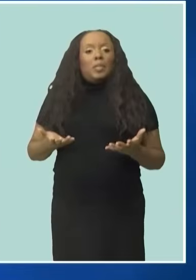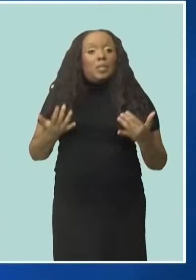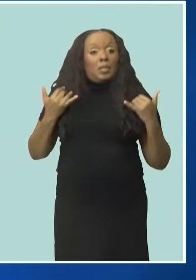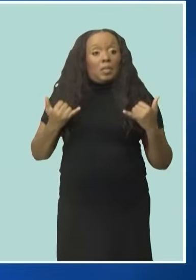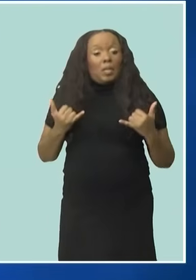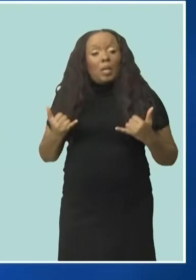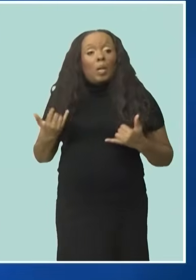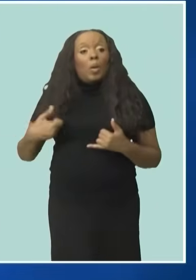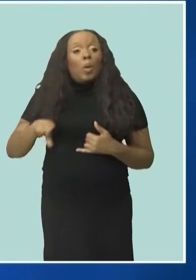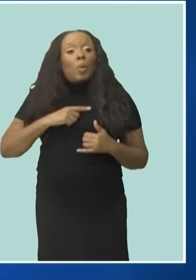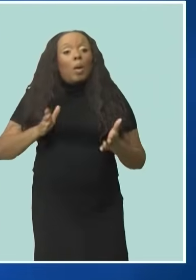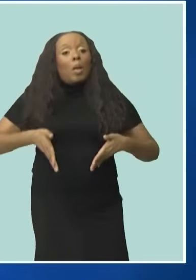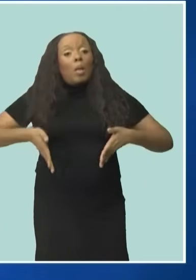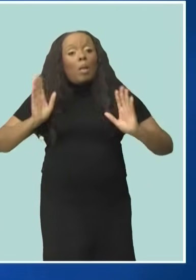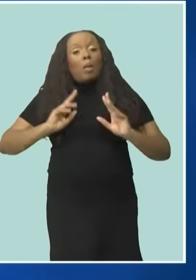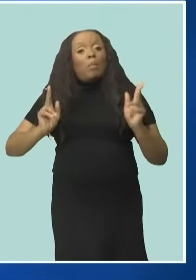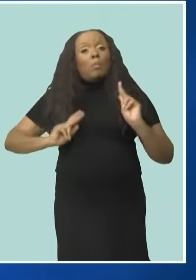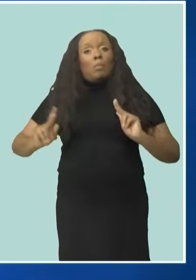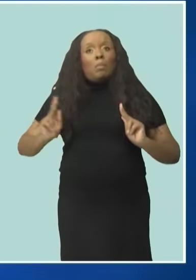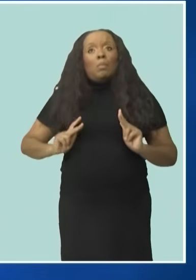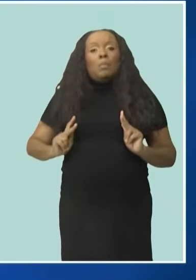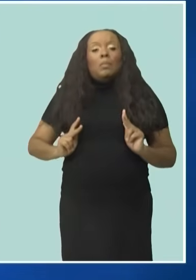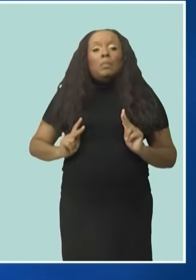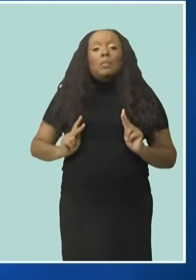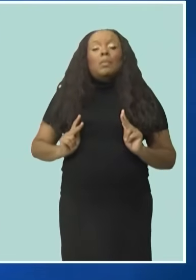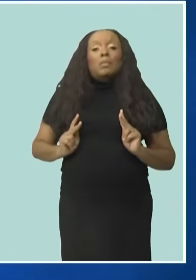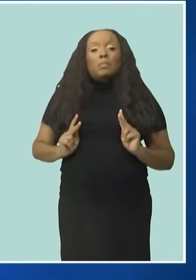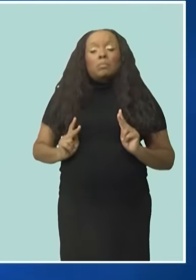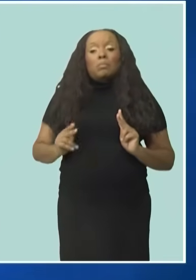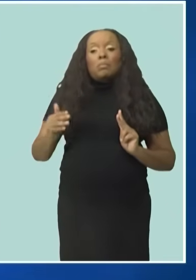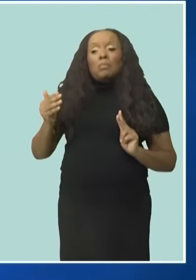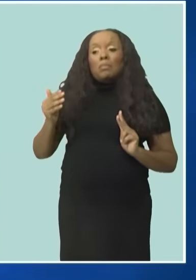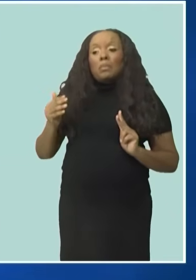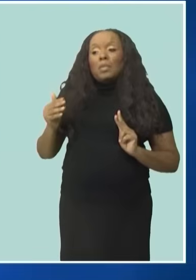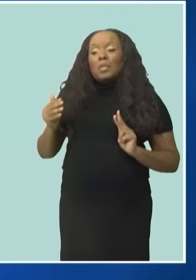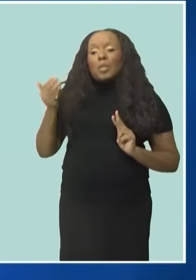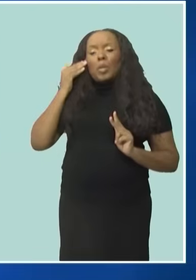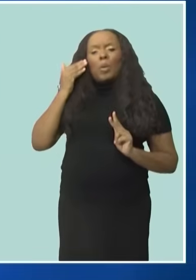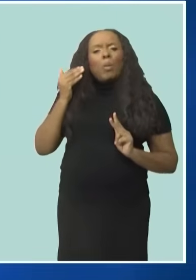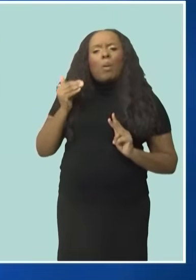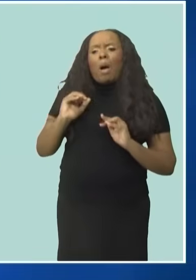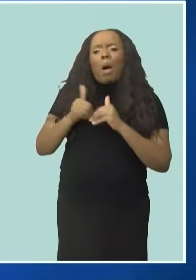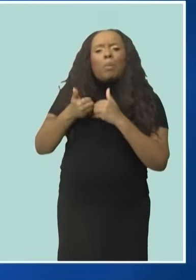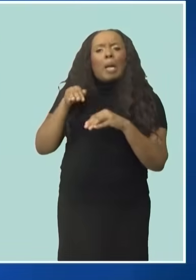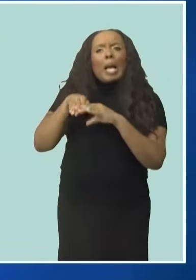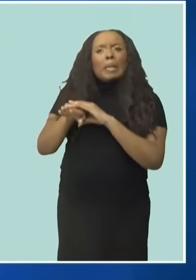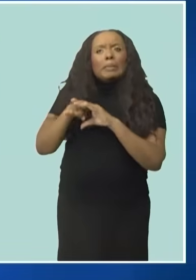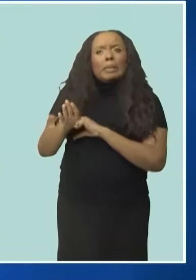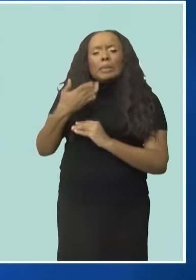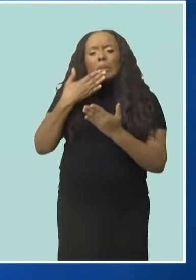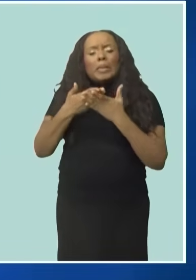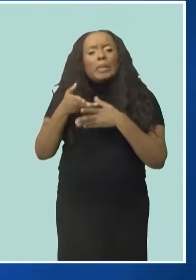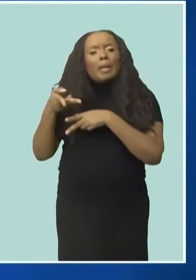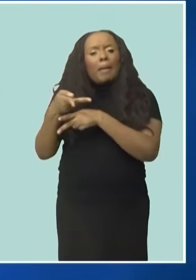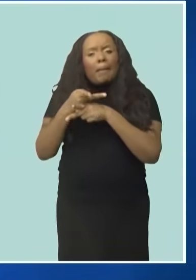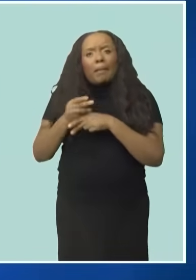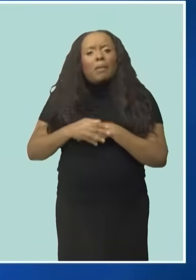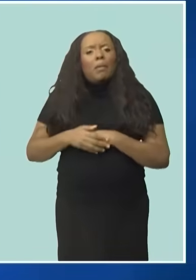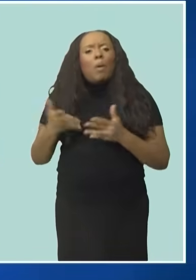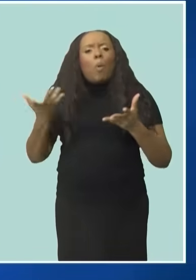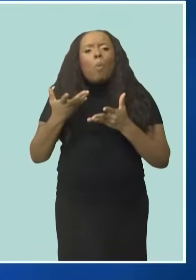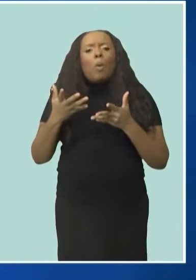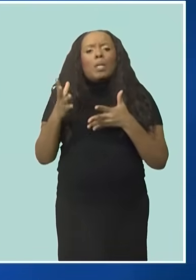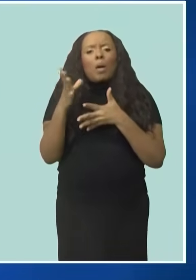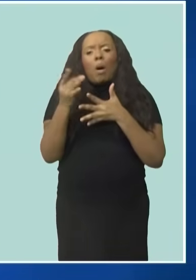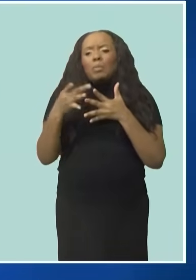we've allowed persons to know where they can safely access proper care. We've allowed persons to know where they can, what their options are